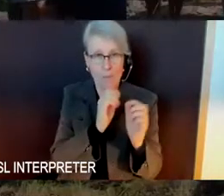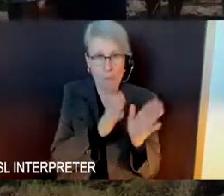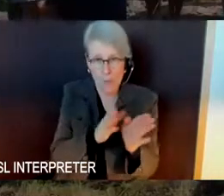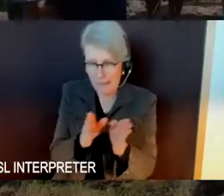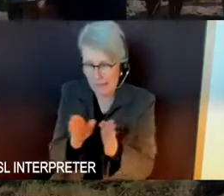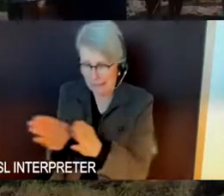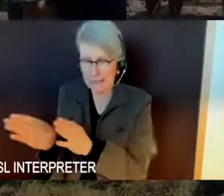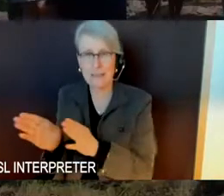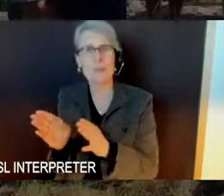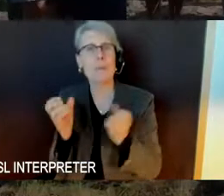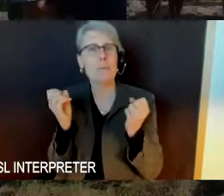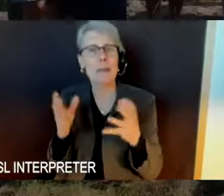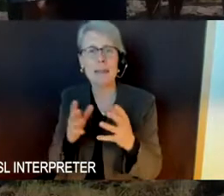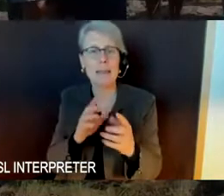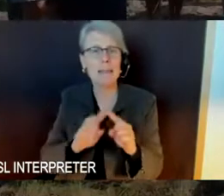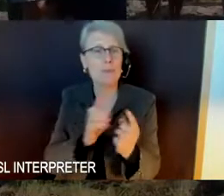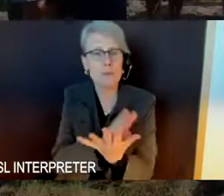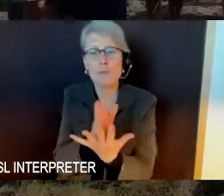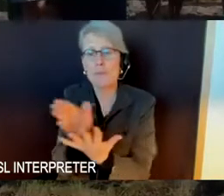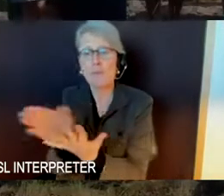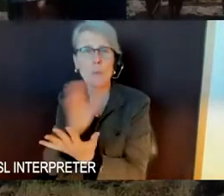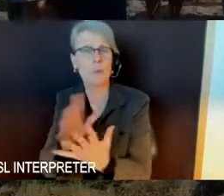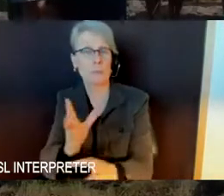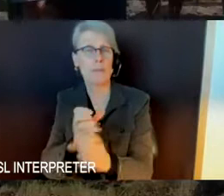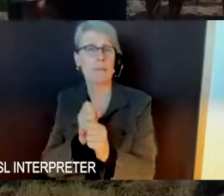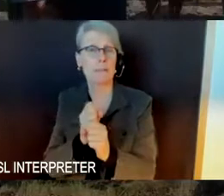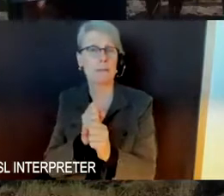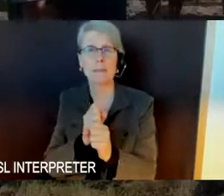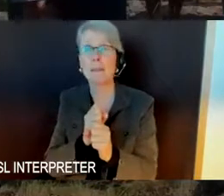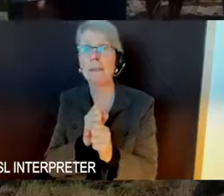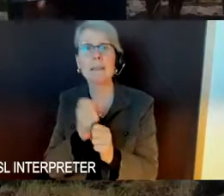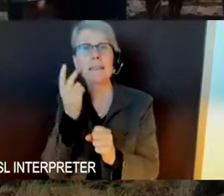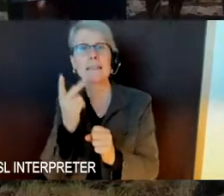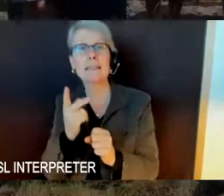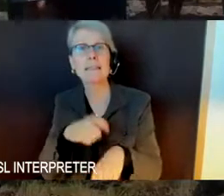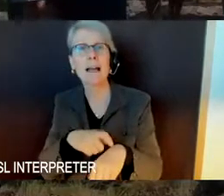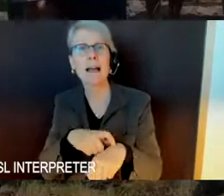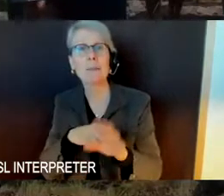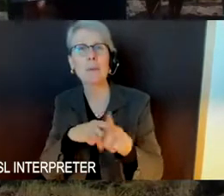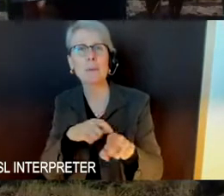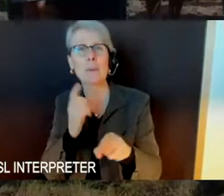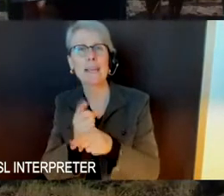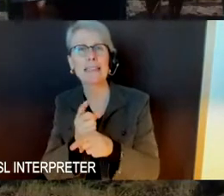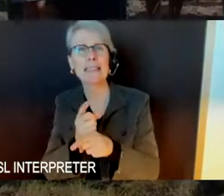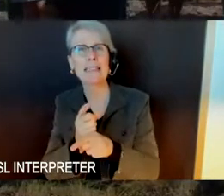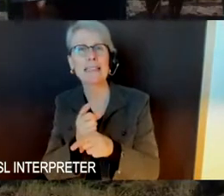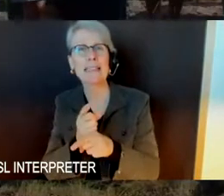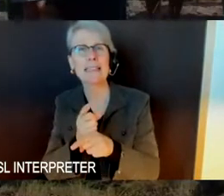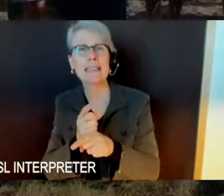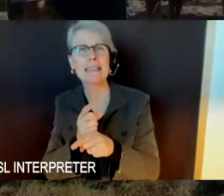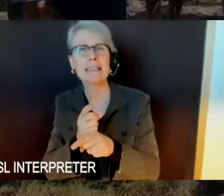clearly organized to ensure that many platforms are receiving it. Rebecca, I see that time